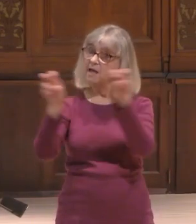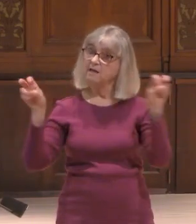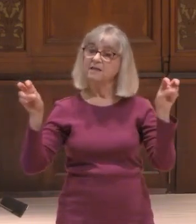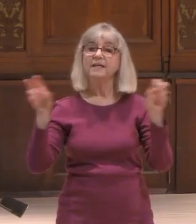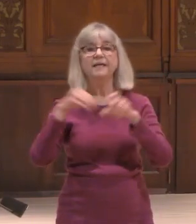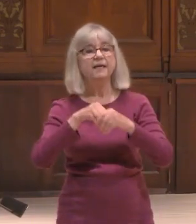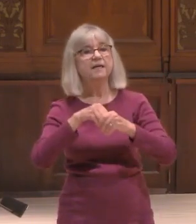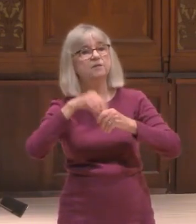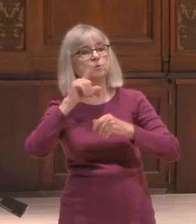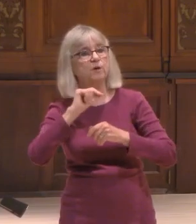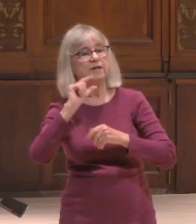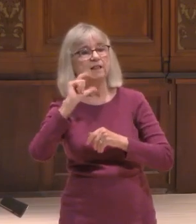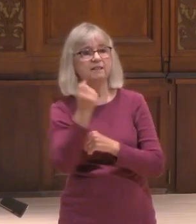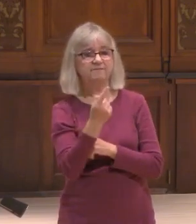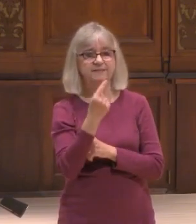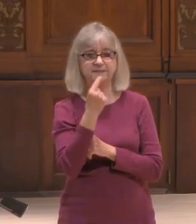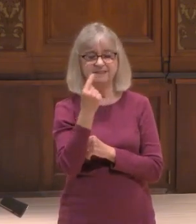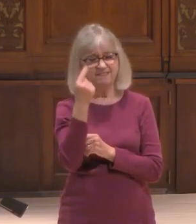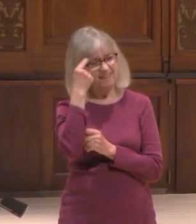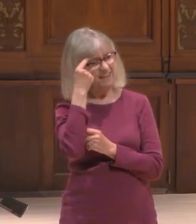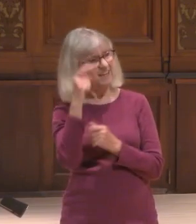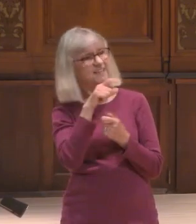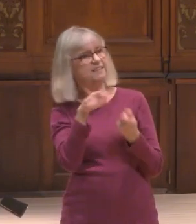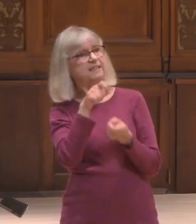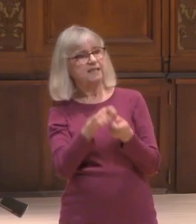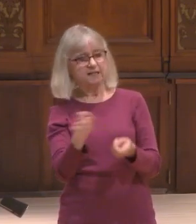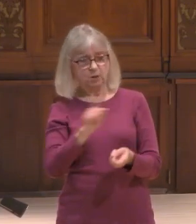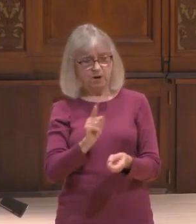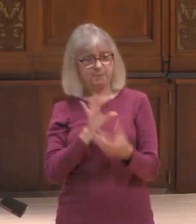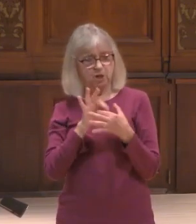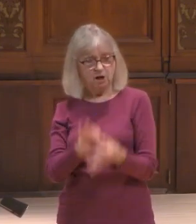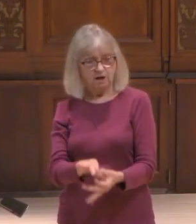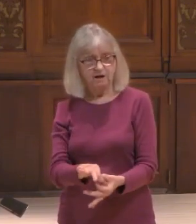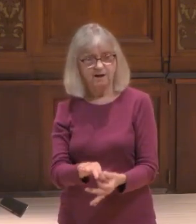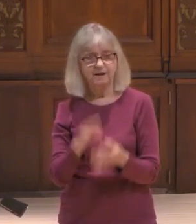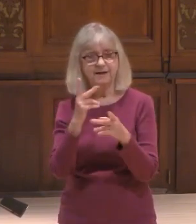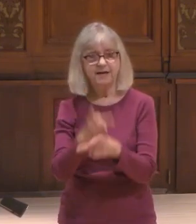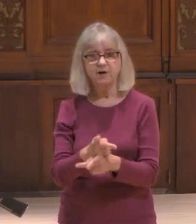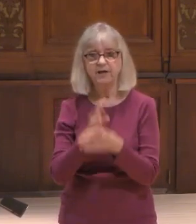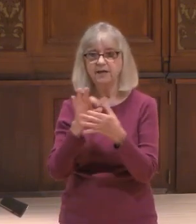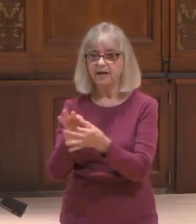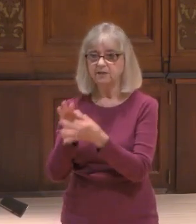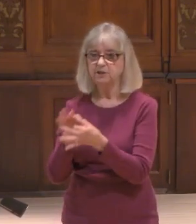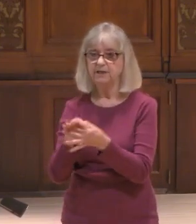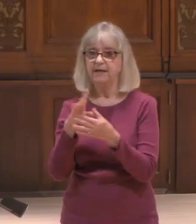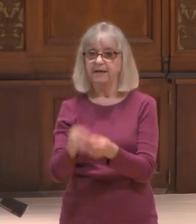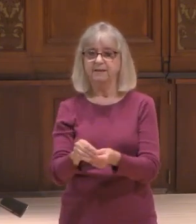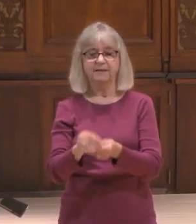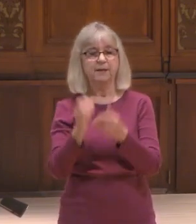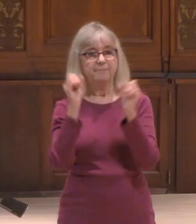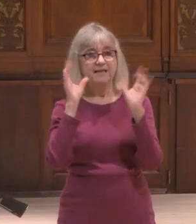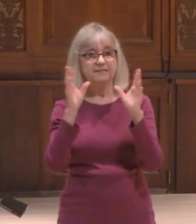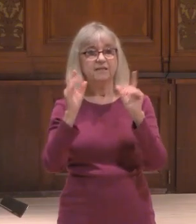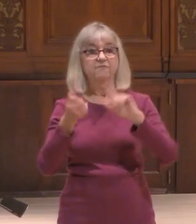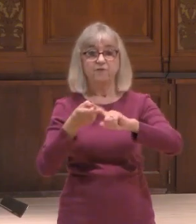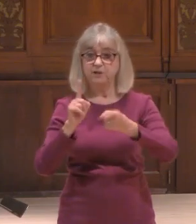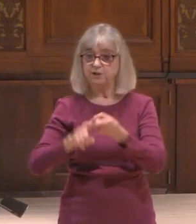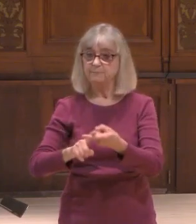this is exactly where I belong, caring connection and all the incredible friendships that are like